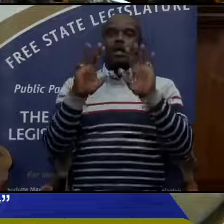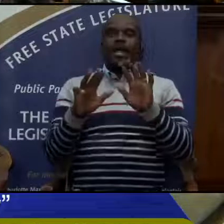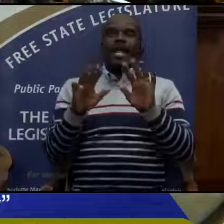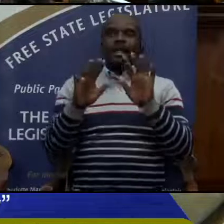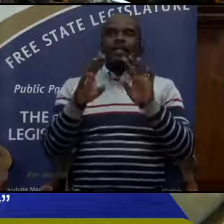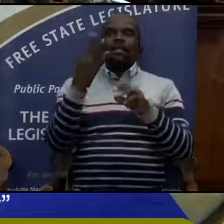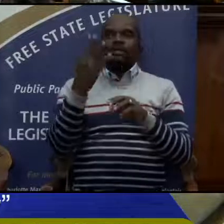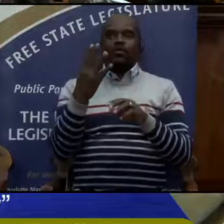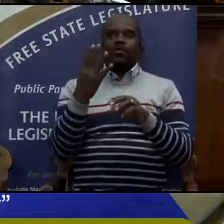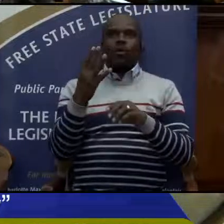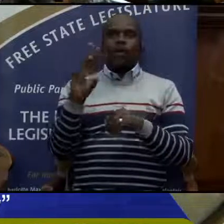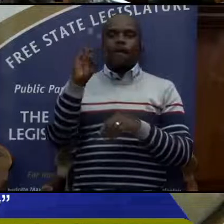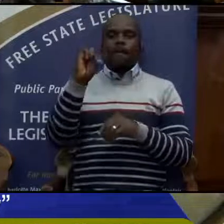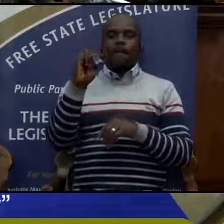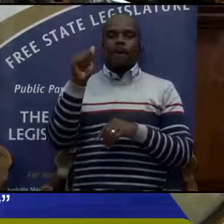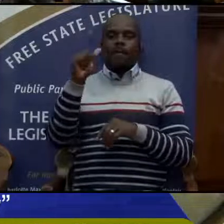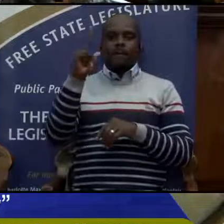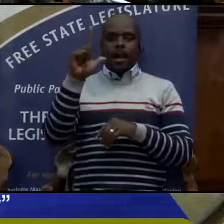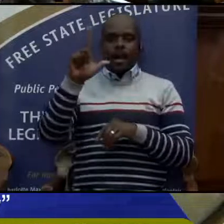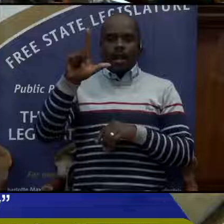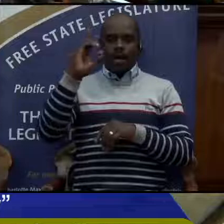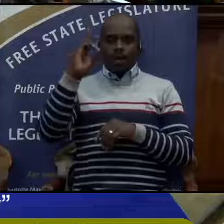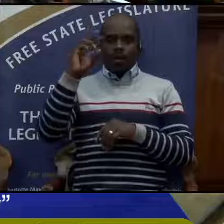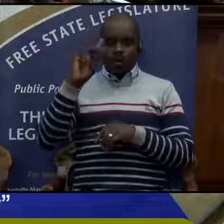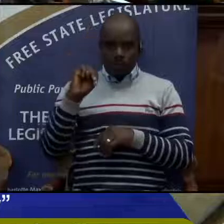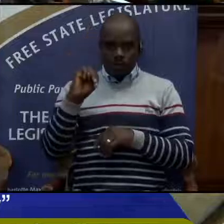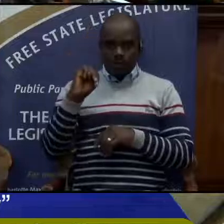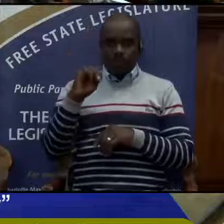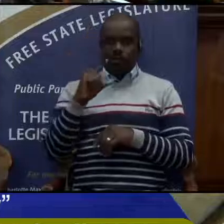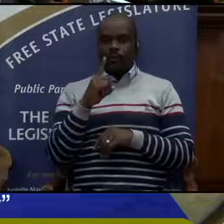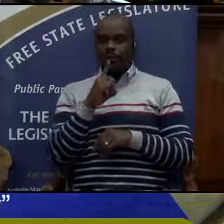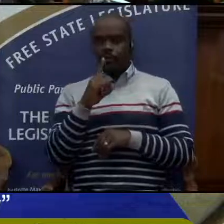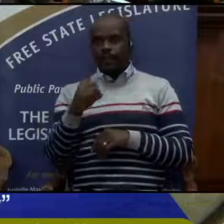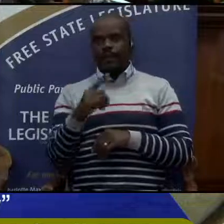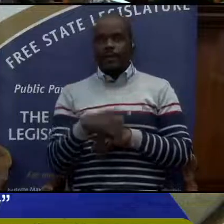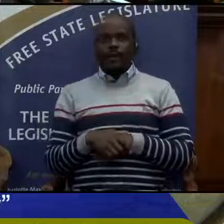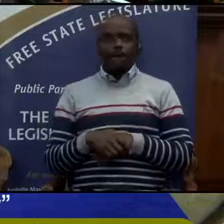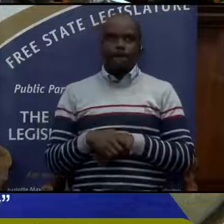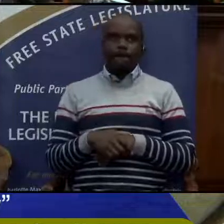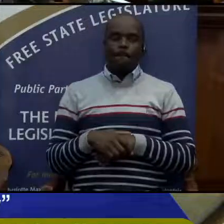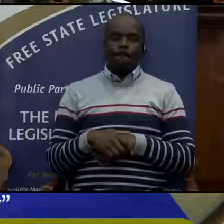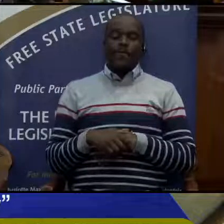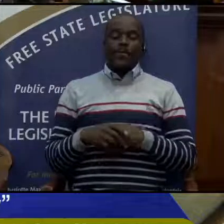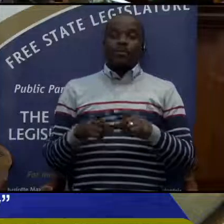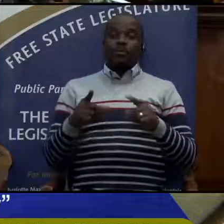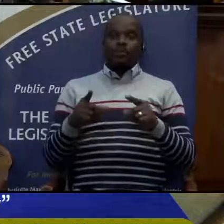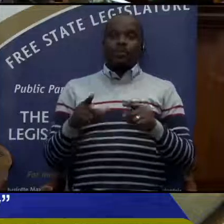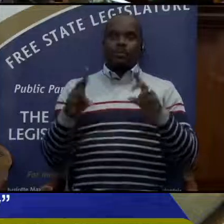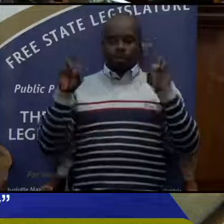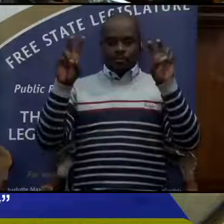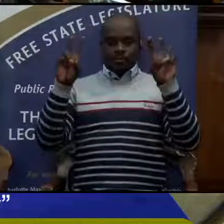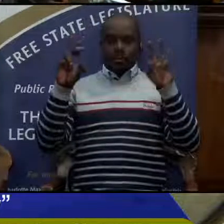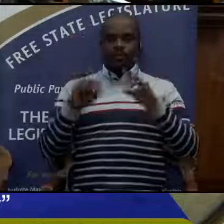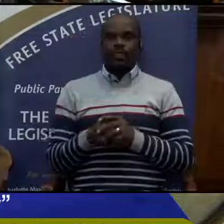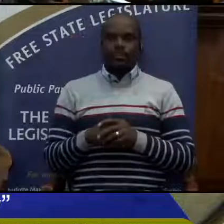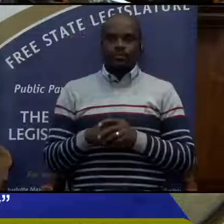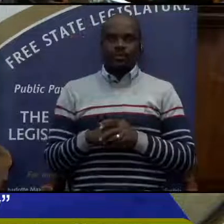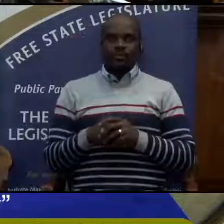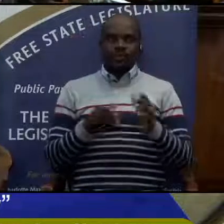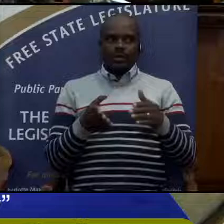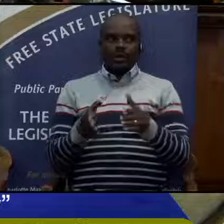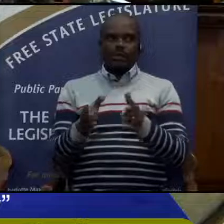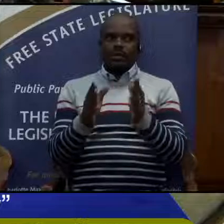be extrapolated to ANC tactics, and I quote, "The only way people would